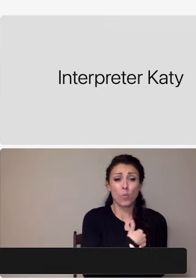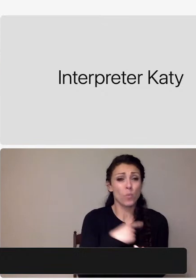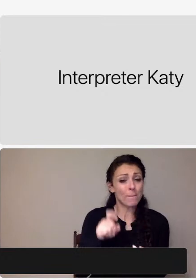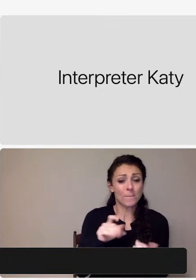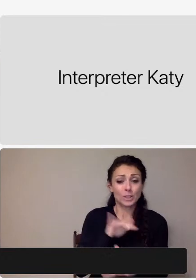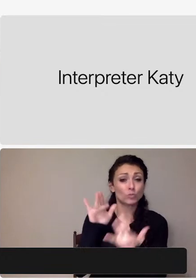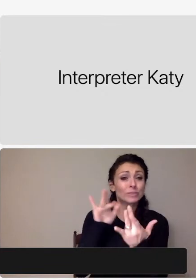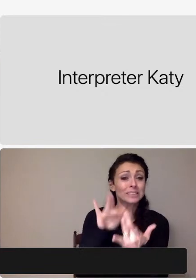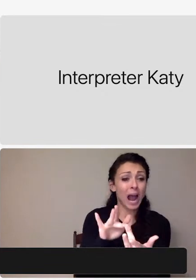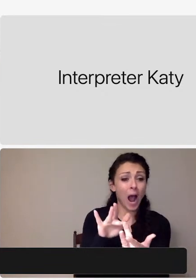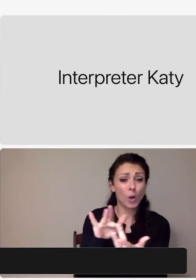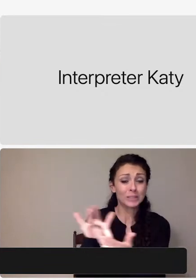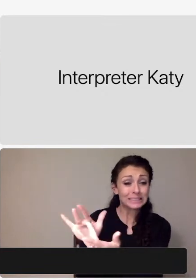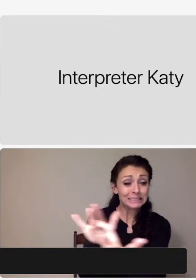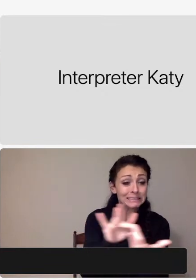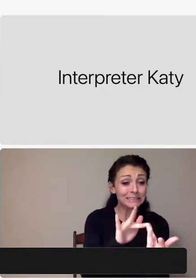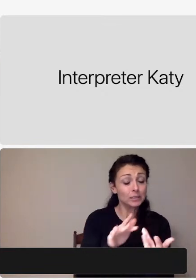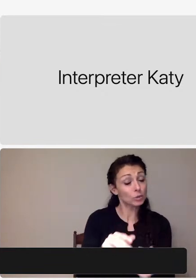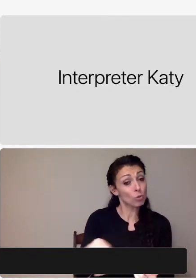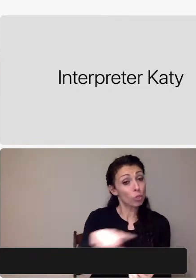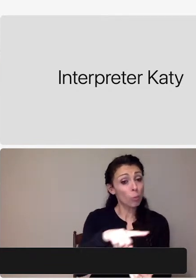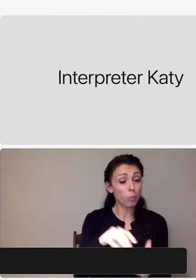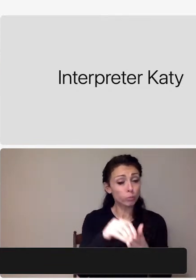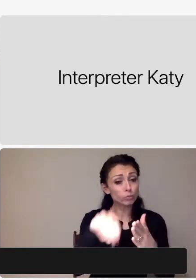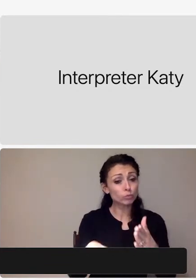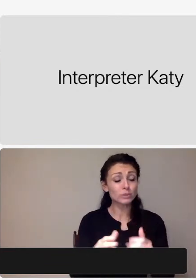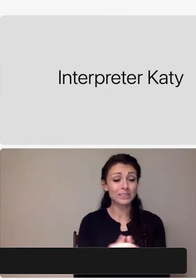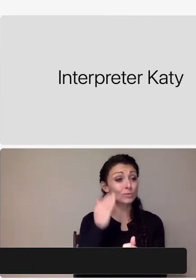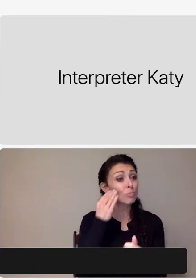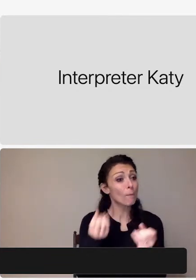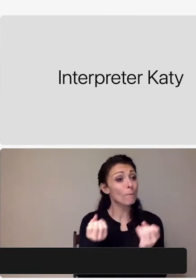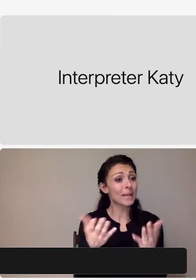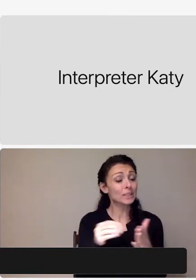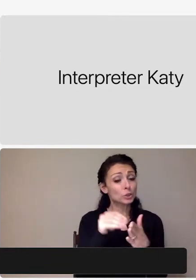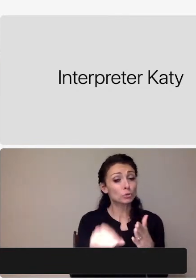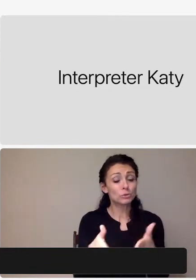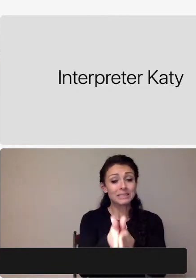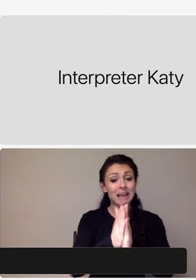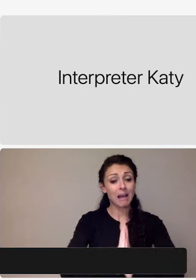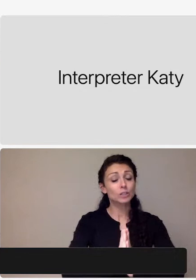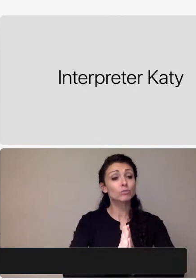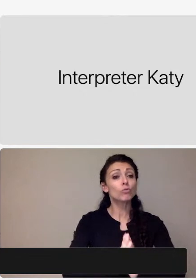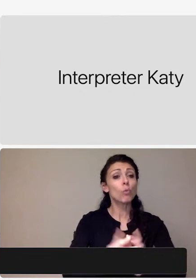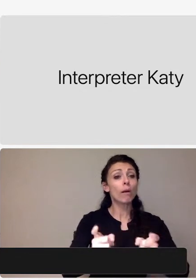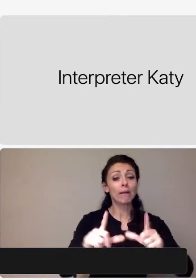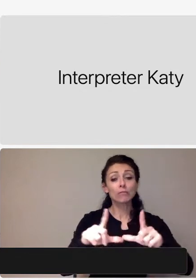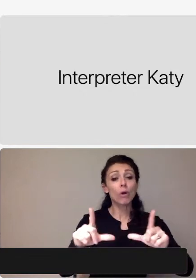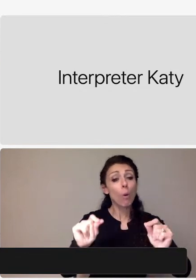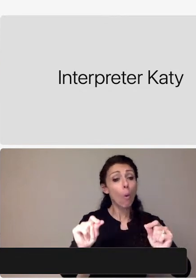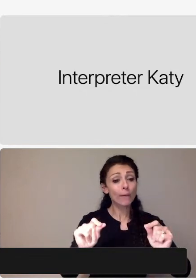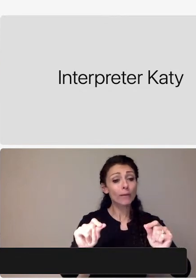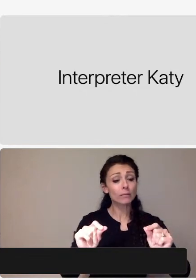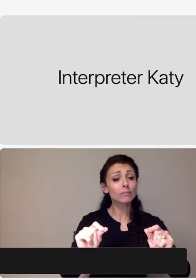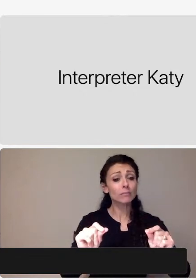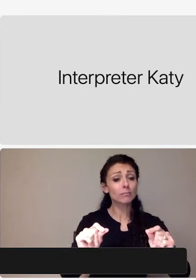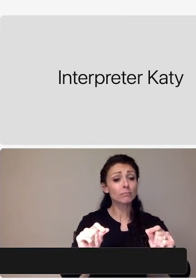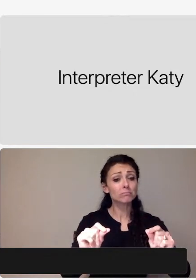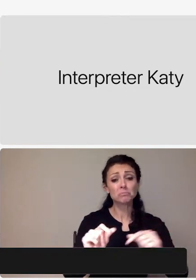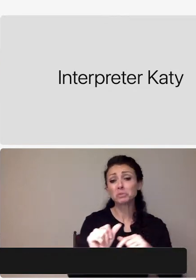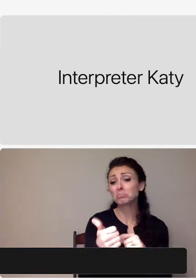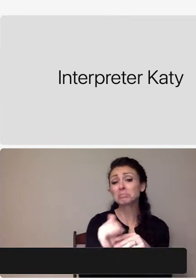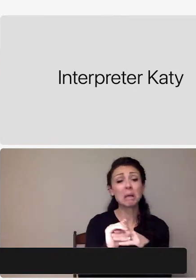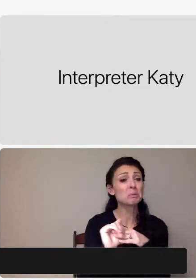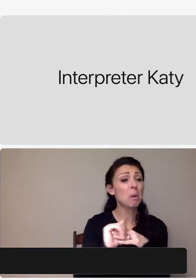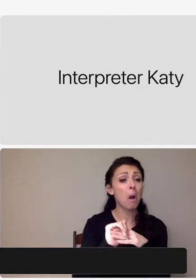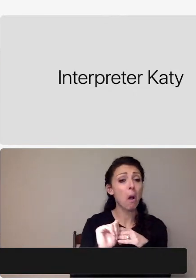students a lot of them asked for a gift card a 10 gift